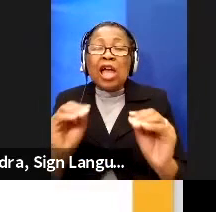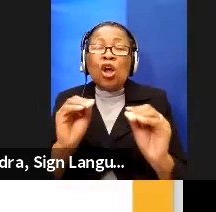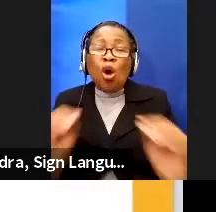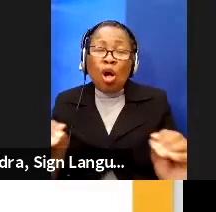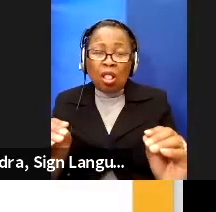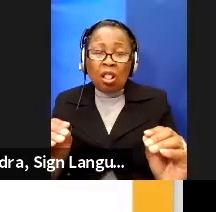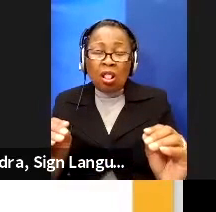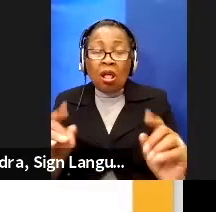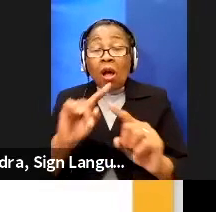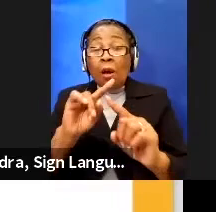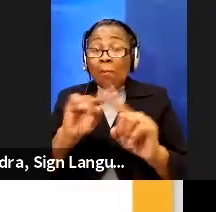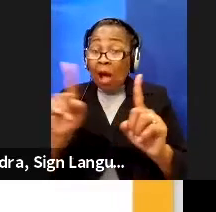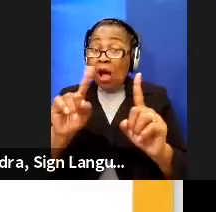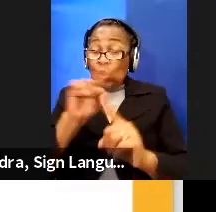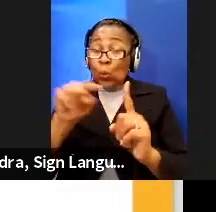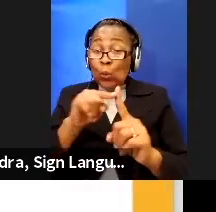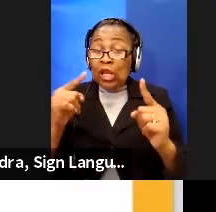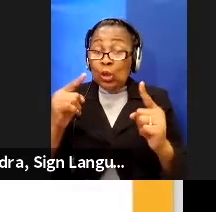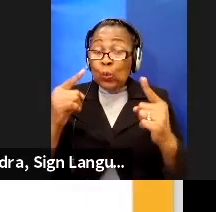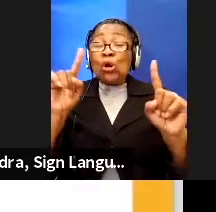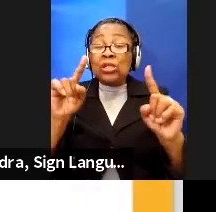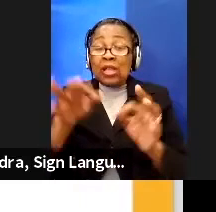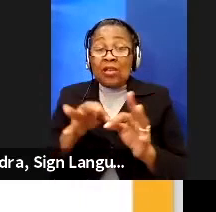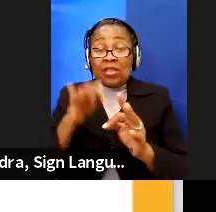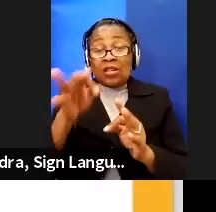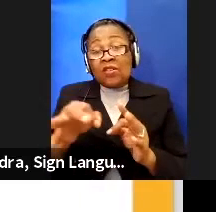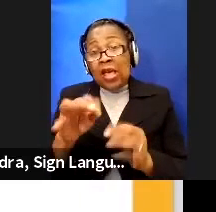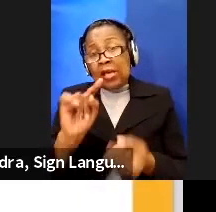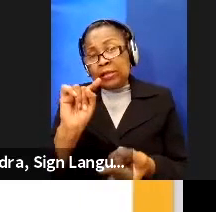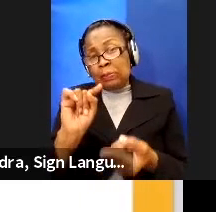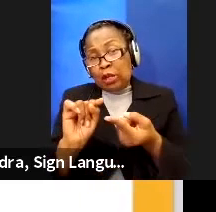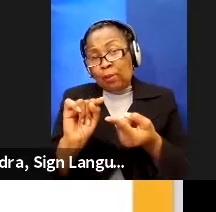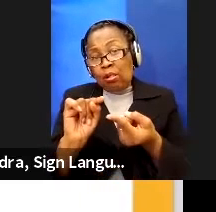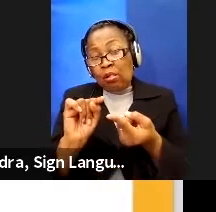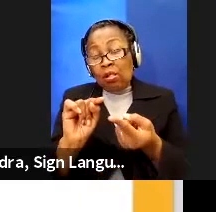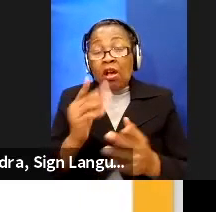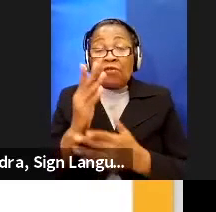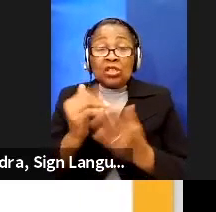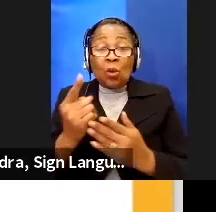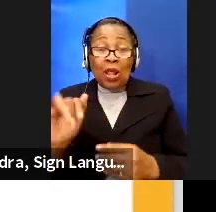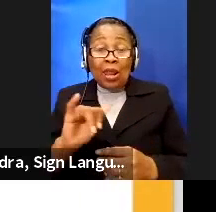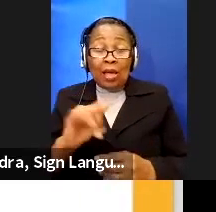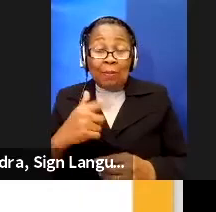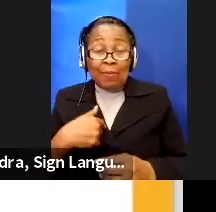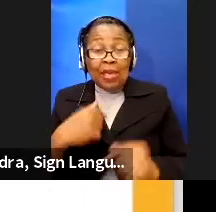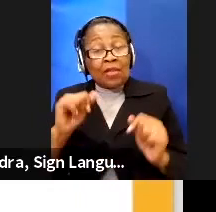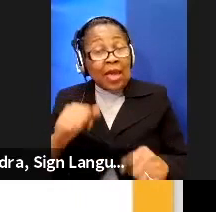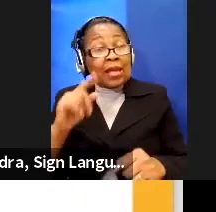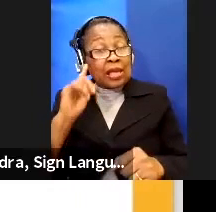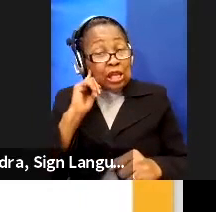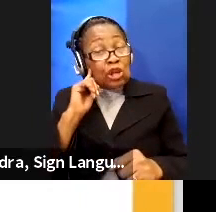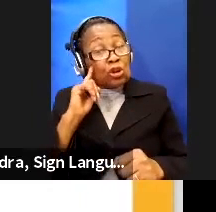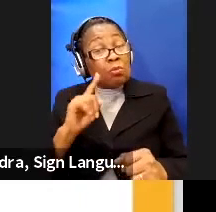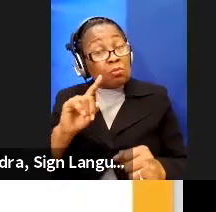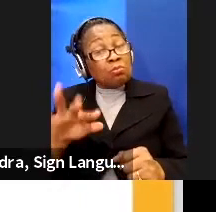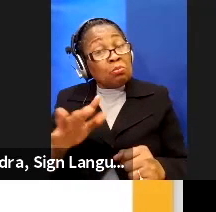when it works, the delay is very minimal. So for someone like me that can hear pretty well,